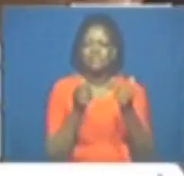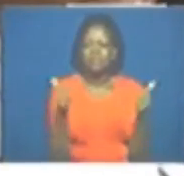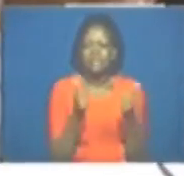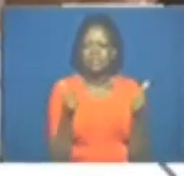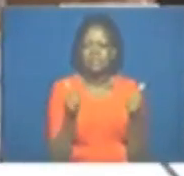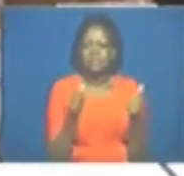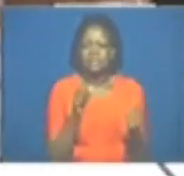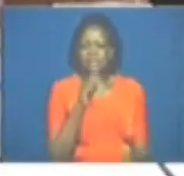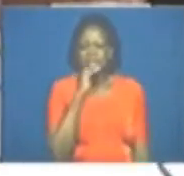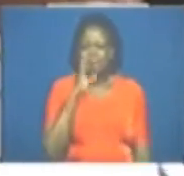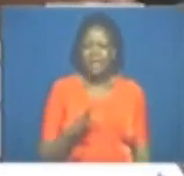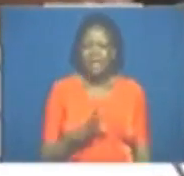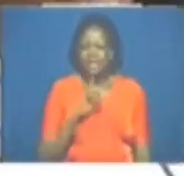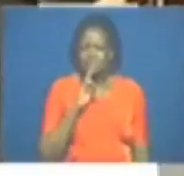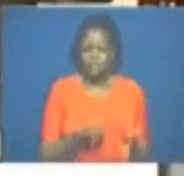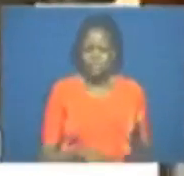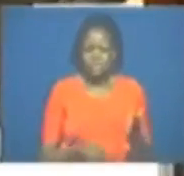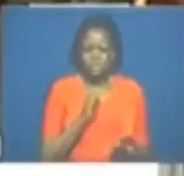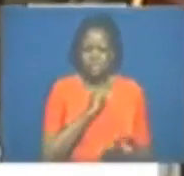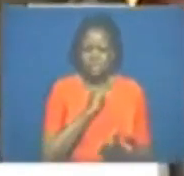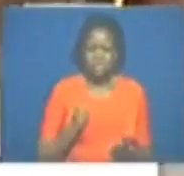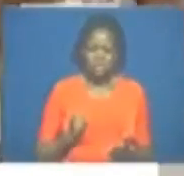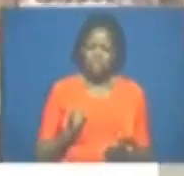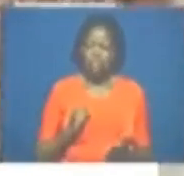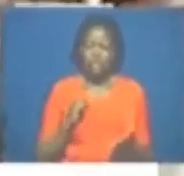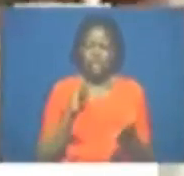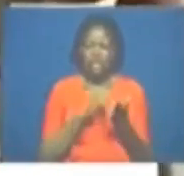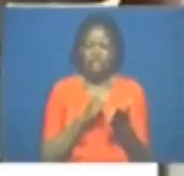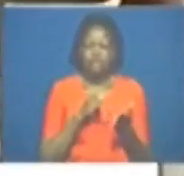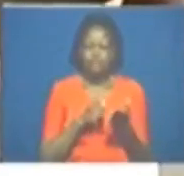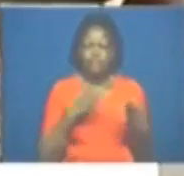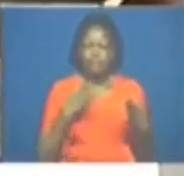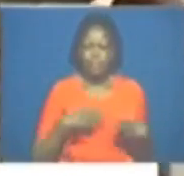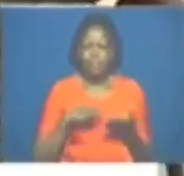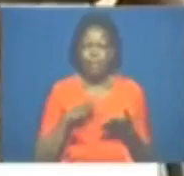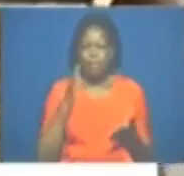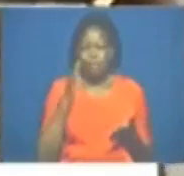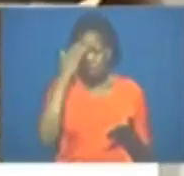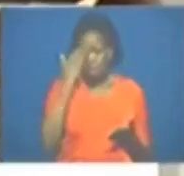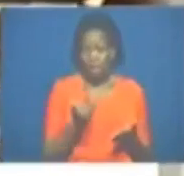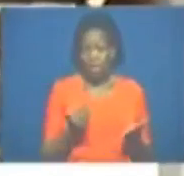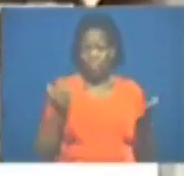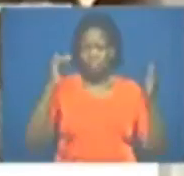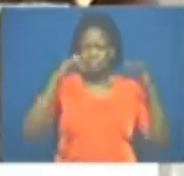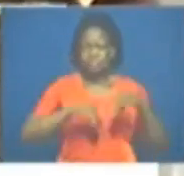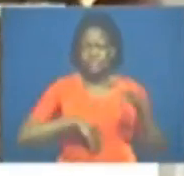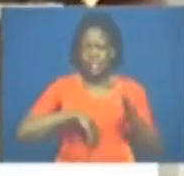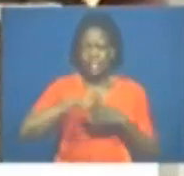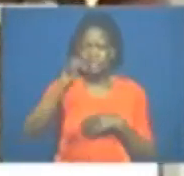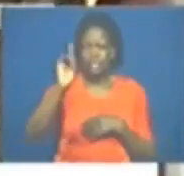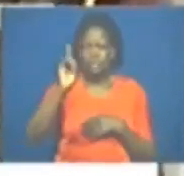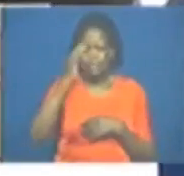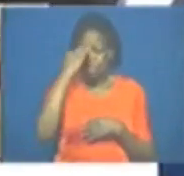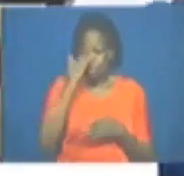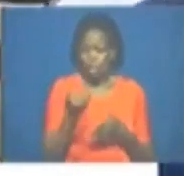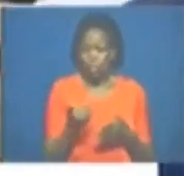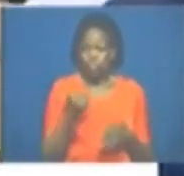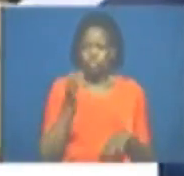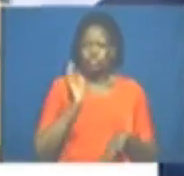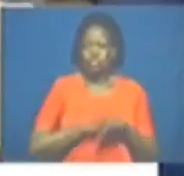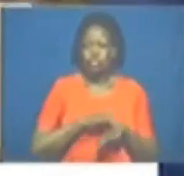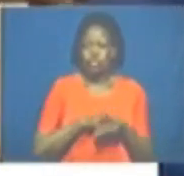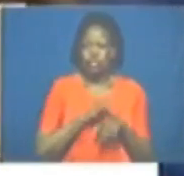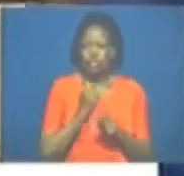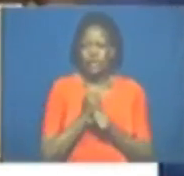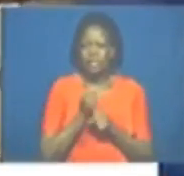Lusaka also revealed that the Senate will engage the electorate more by holding sessions outside Nairobi as it seeks to foster a good working relationship